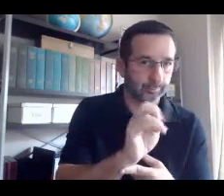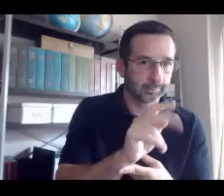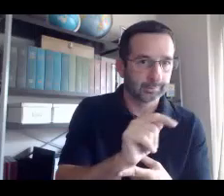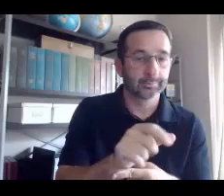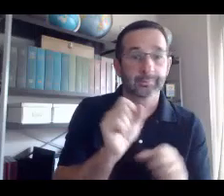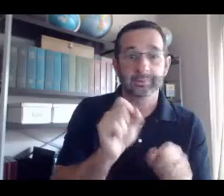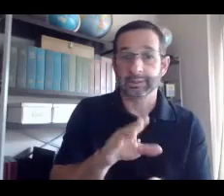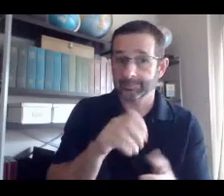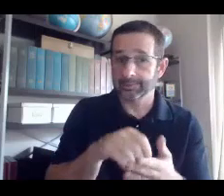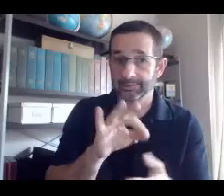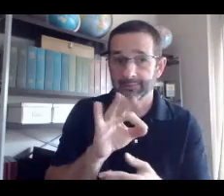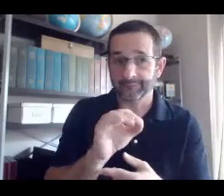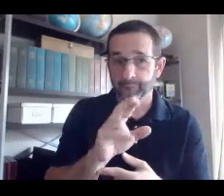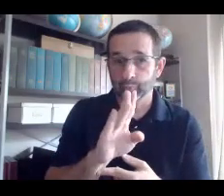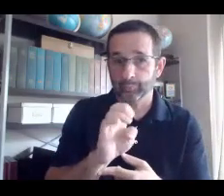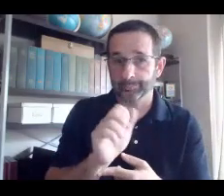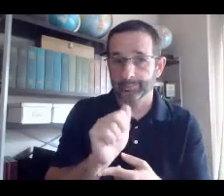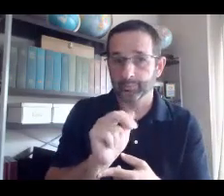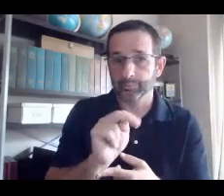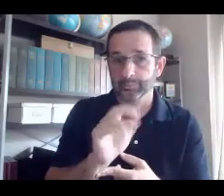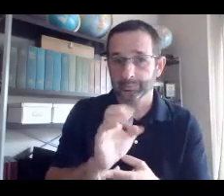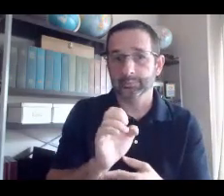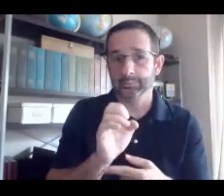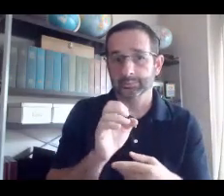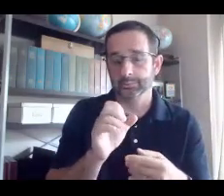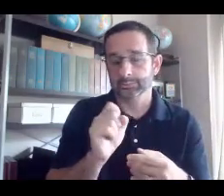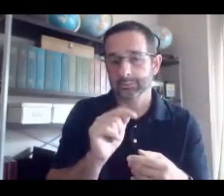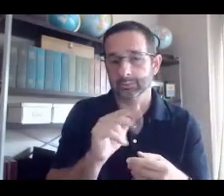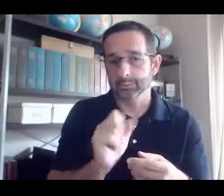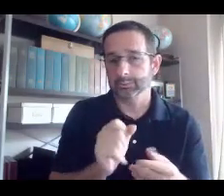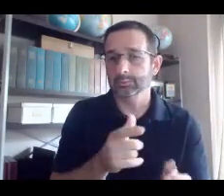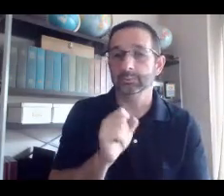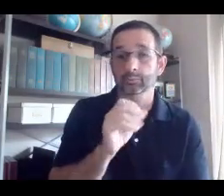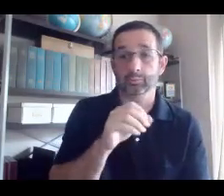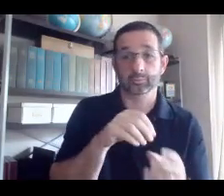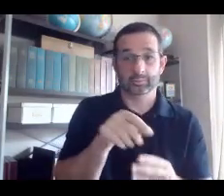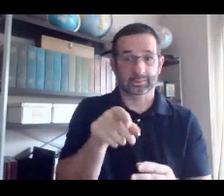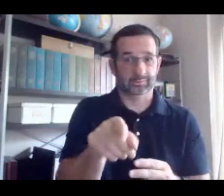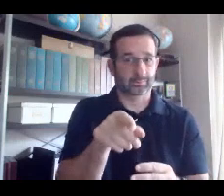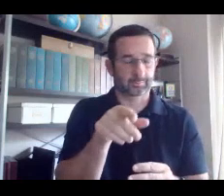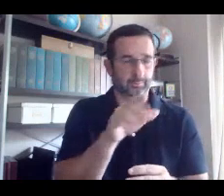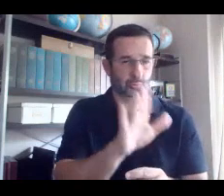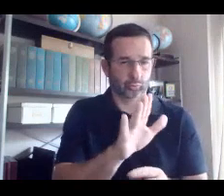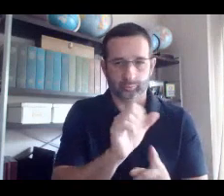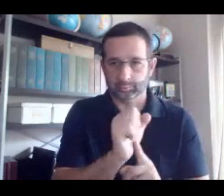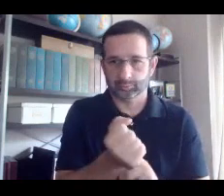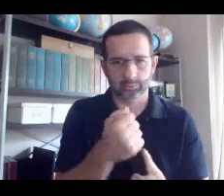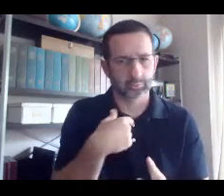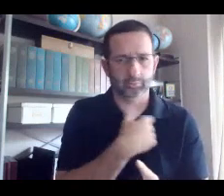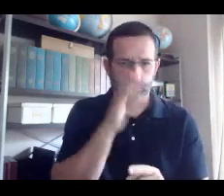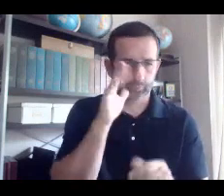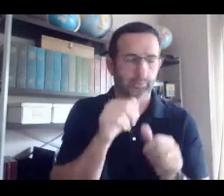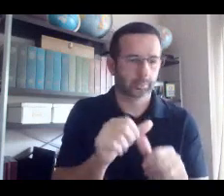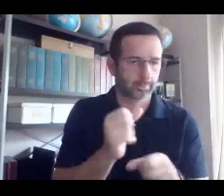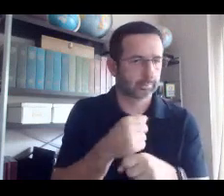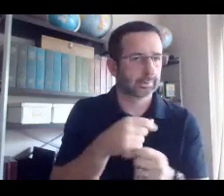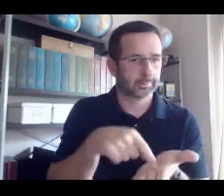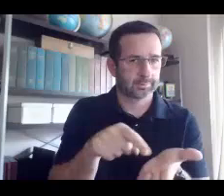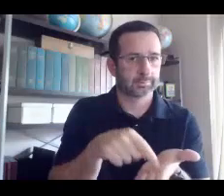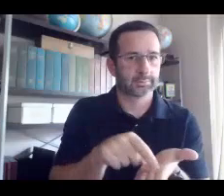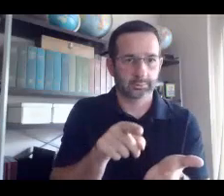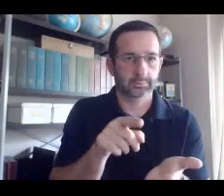You can be in a deferment. You can also be in a forbearance status as well. So in